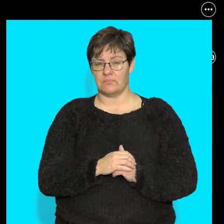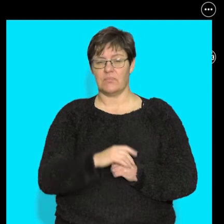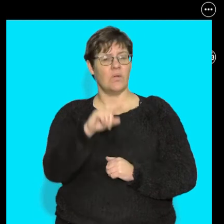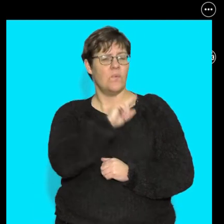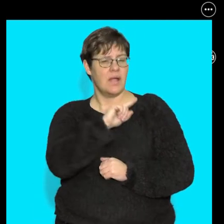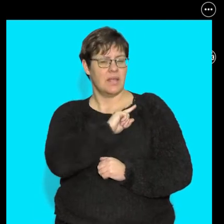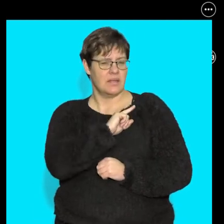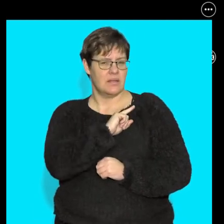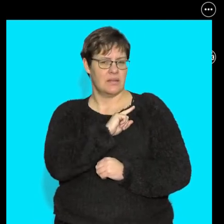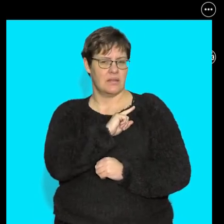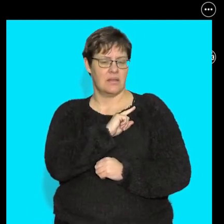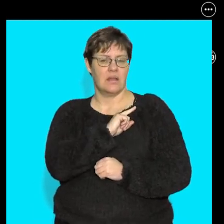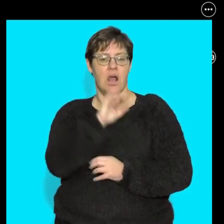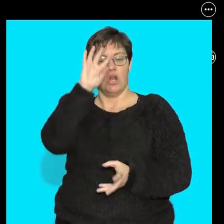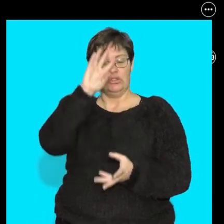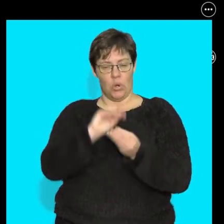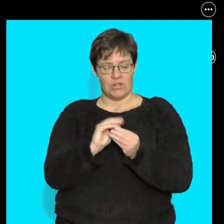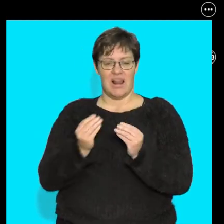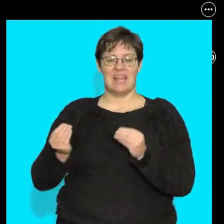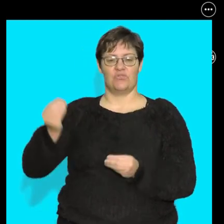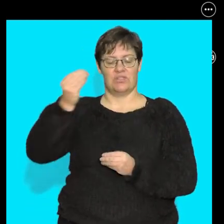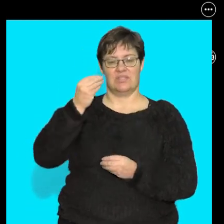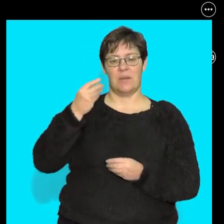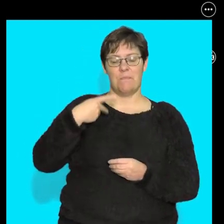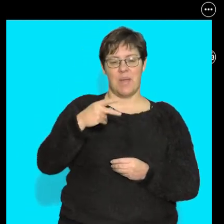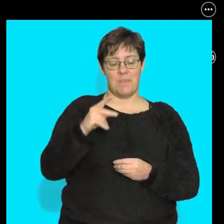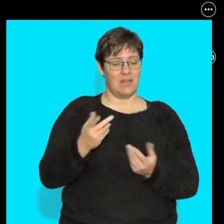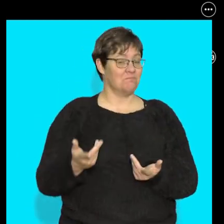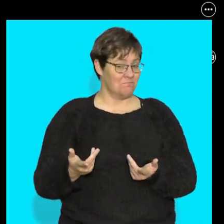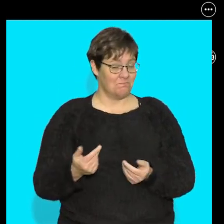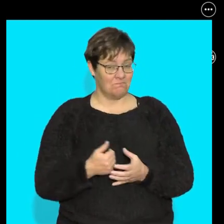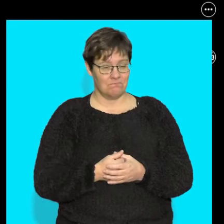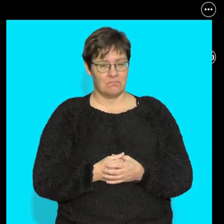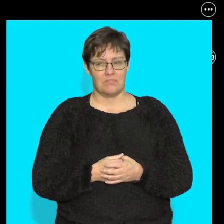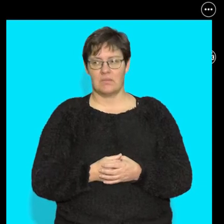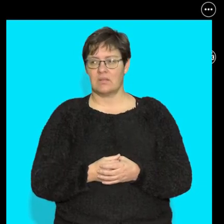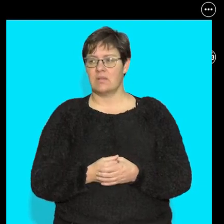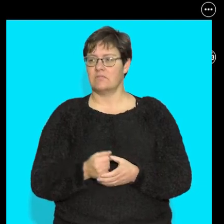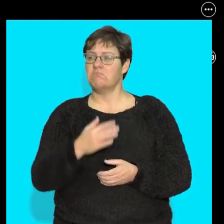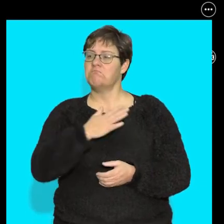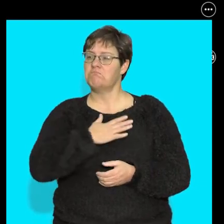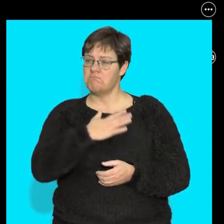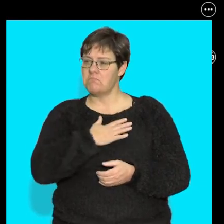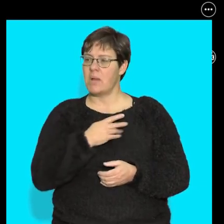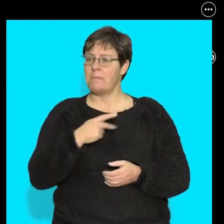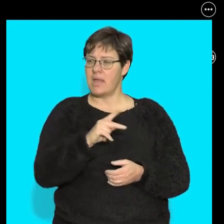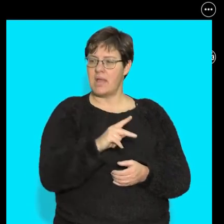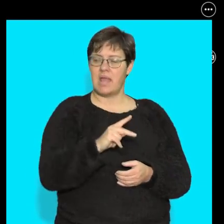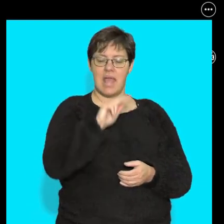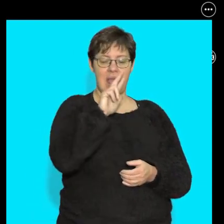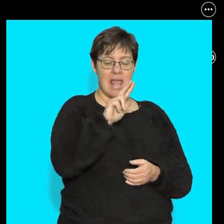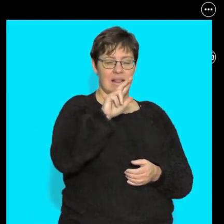right? Because of the total amount that she's actually going to pay. If she's willing to pay